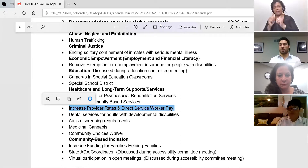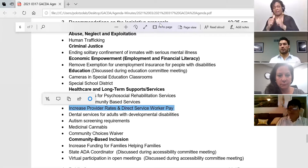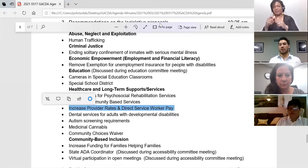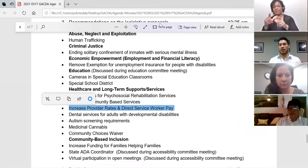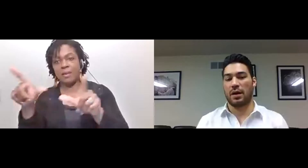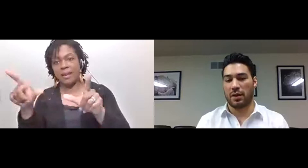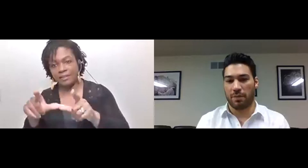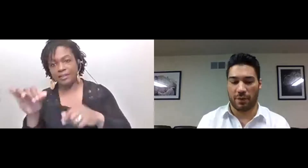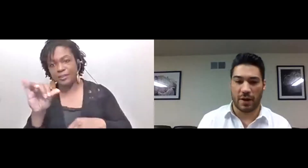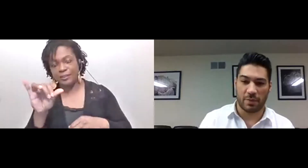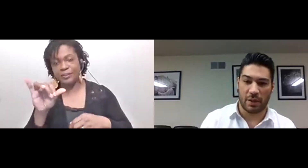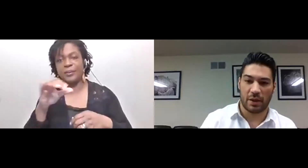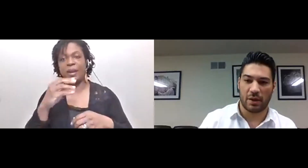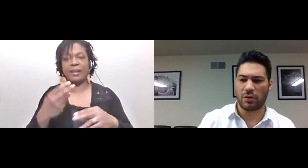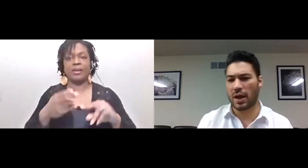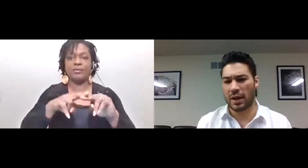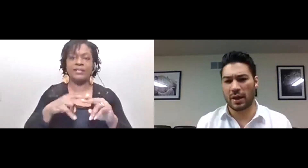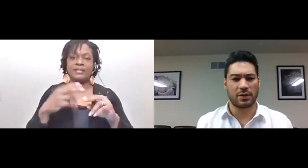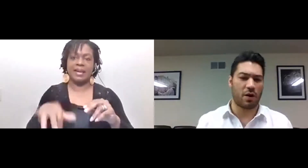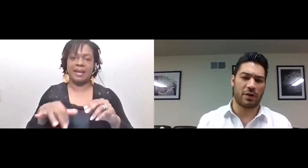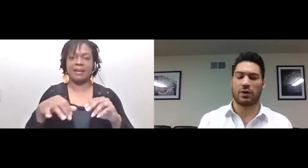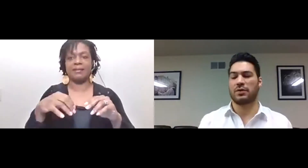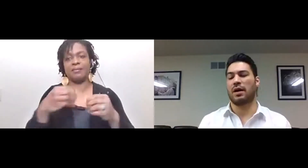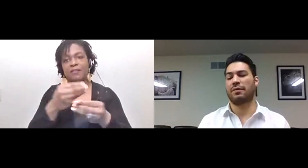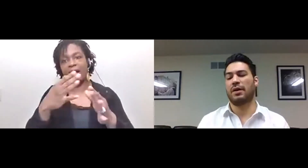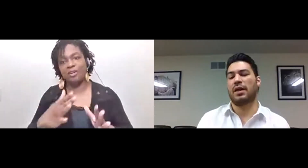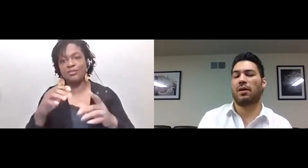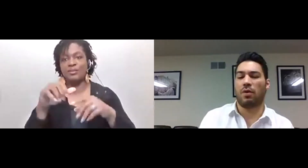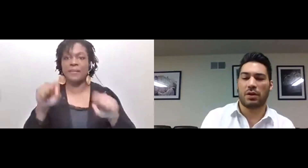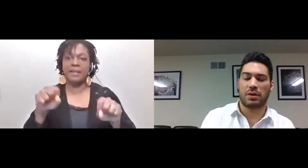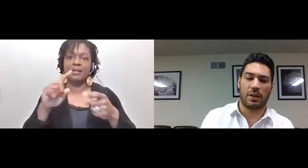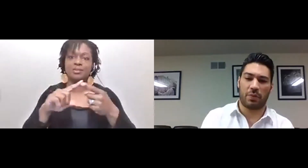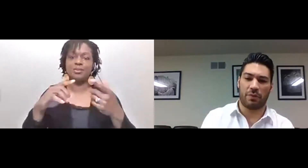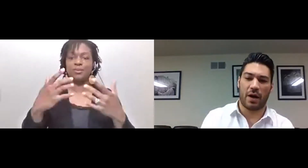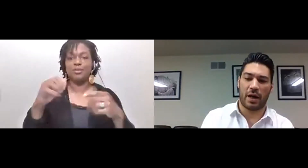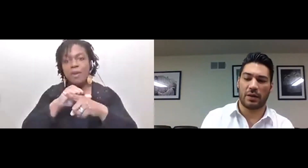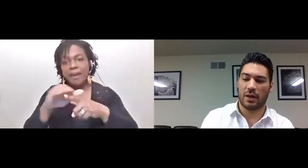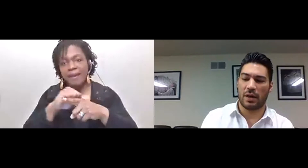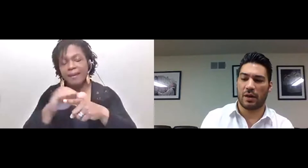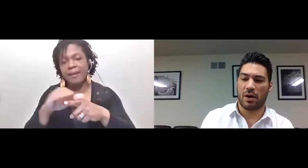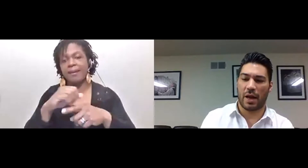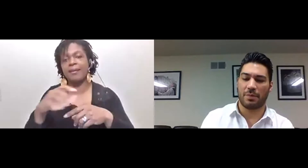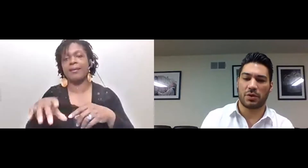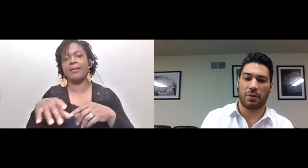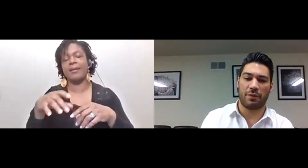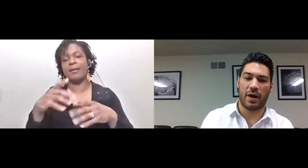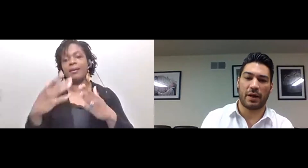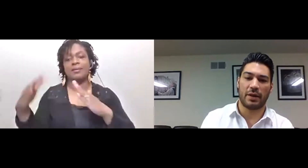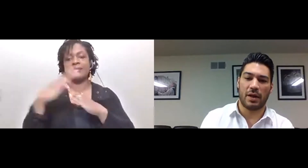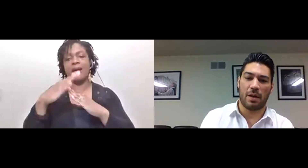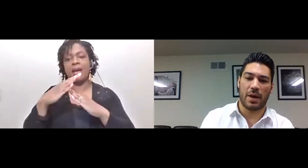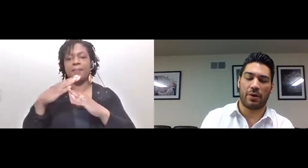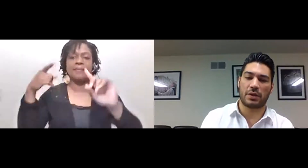certainly increases the provider's ability to do trainings and all this good stuff that will ultimately provide or aims to